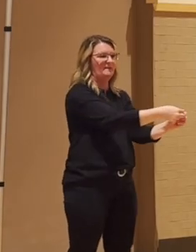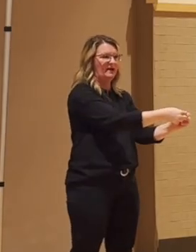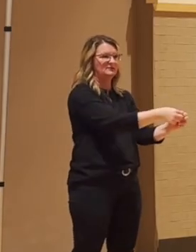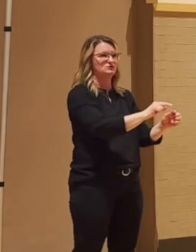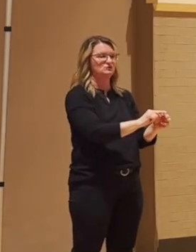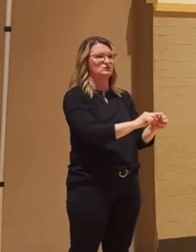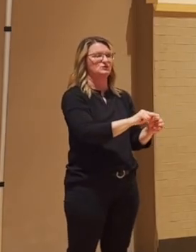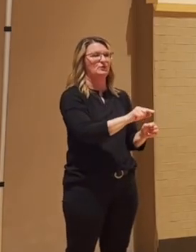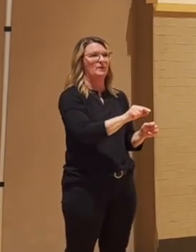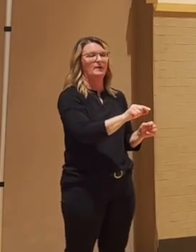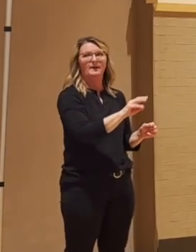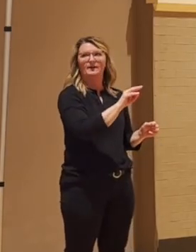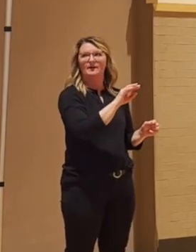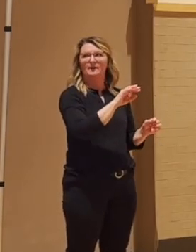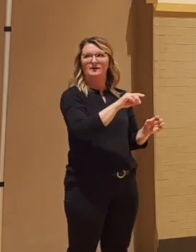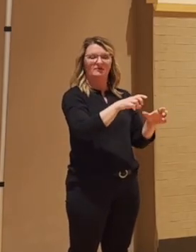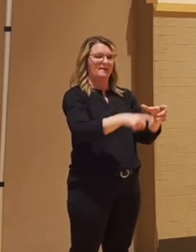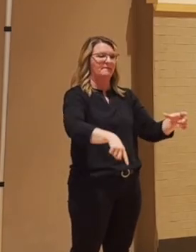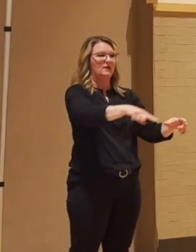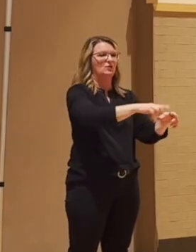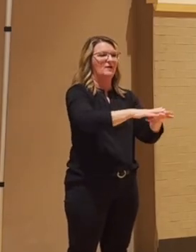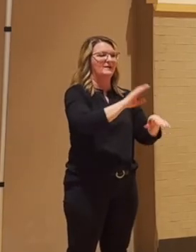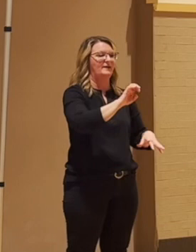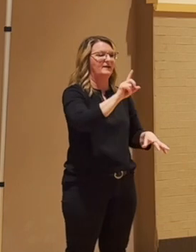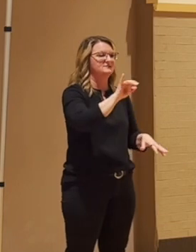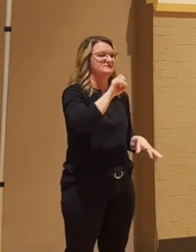a manhole along Edison.